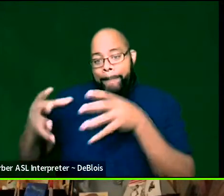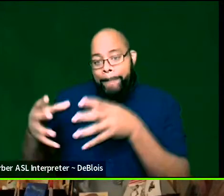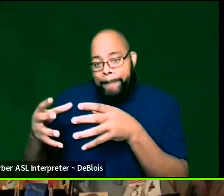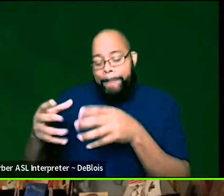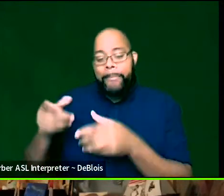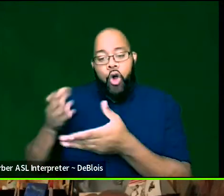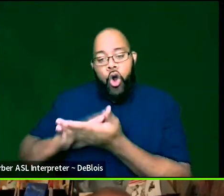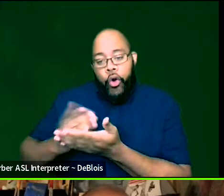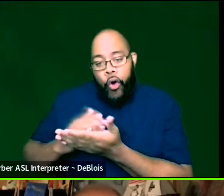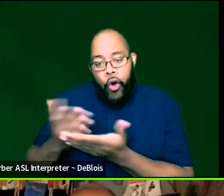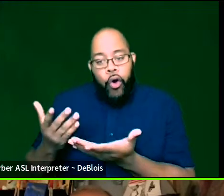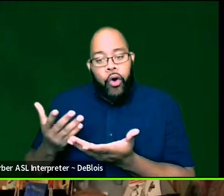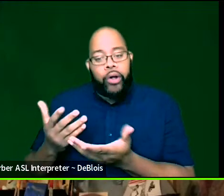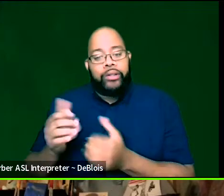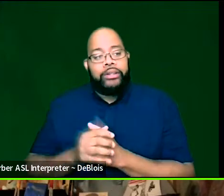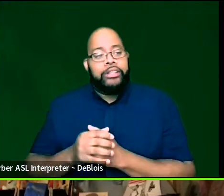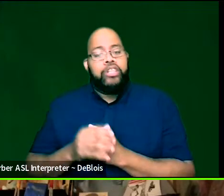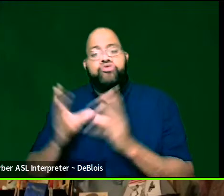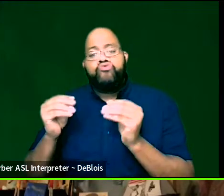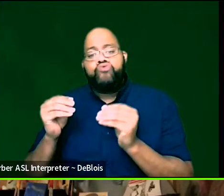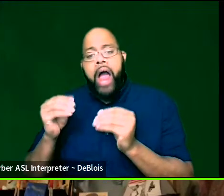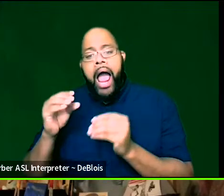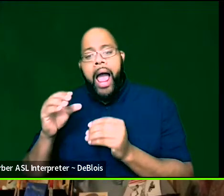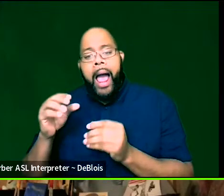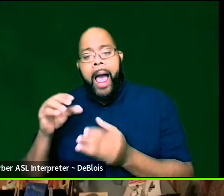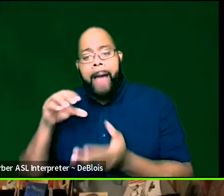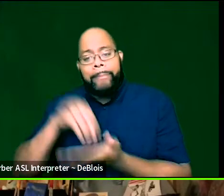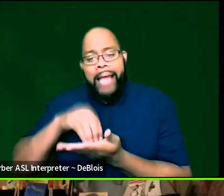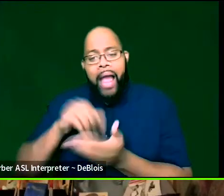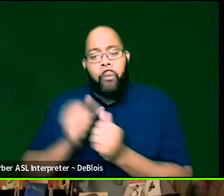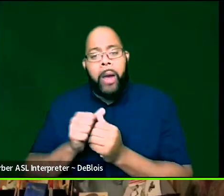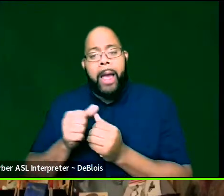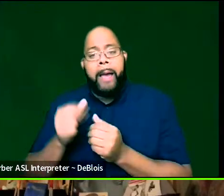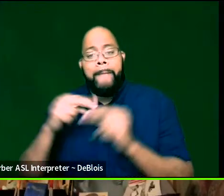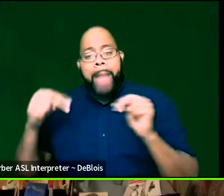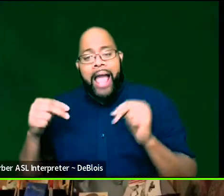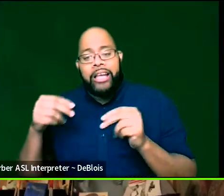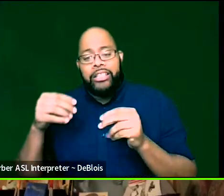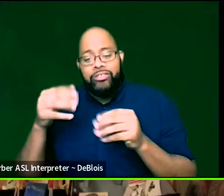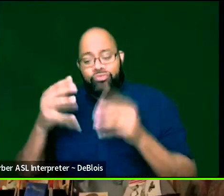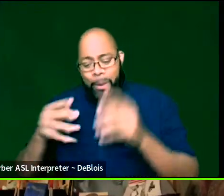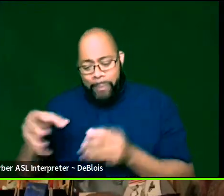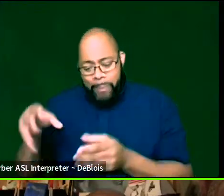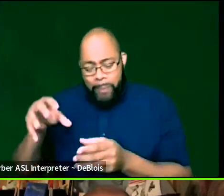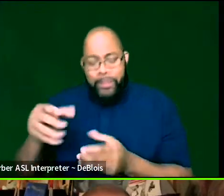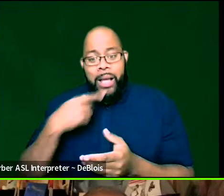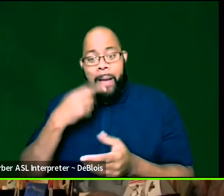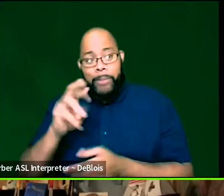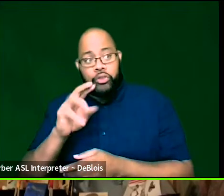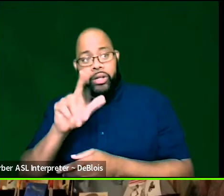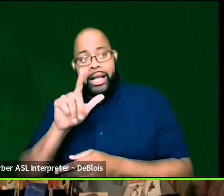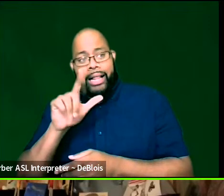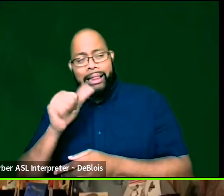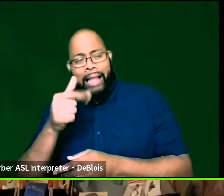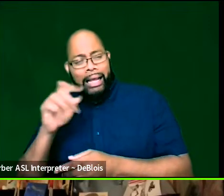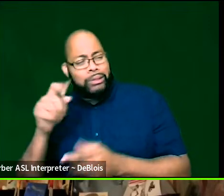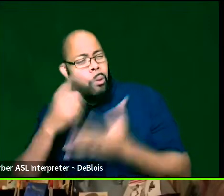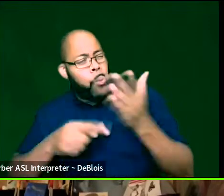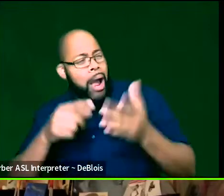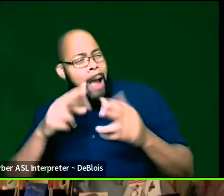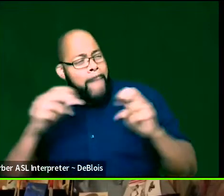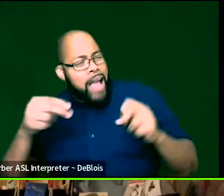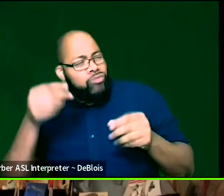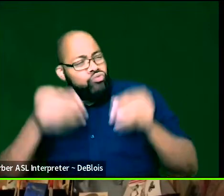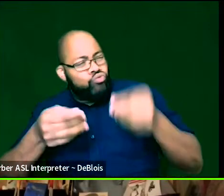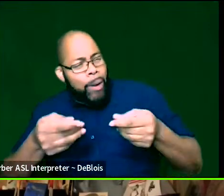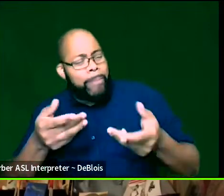would cook crab cakes with bacon drippings. And I was doing one lecture, someone said, Mr. Leggett, what are bacon drippings? And I said,